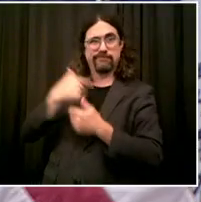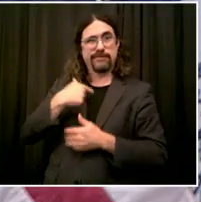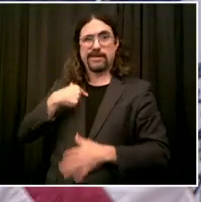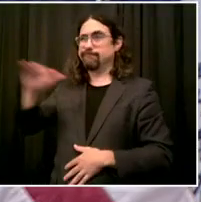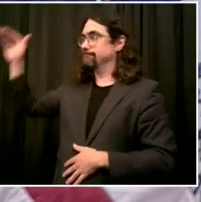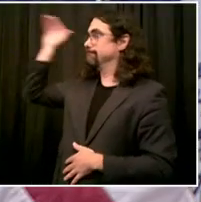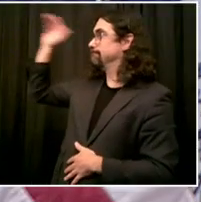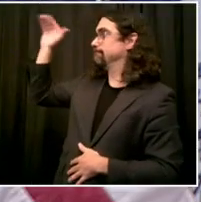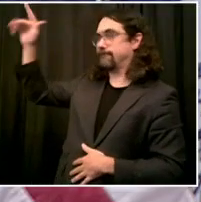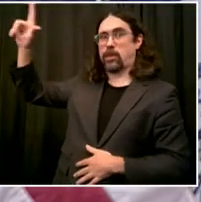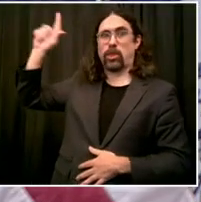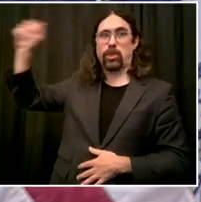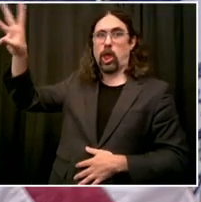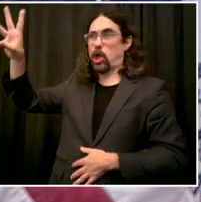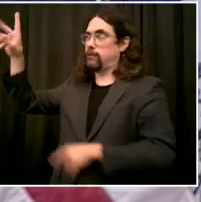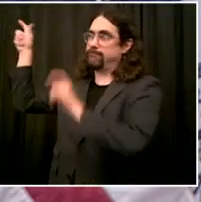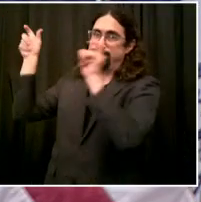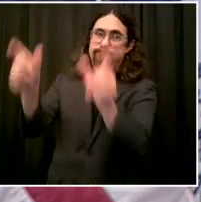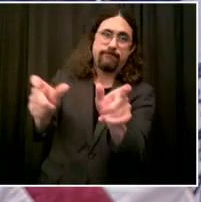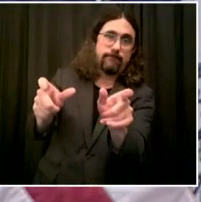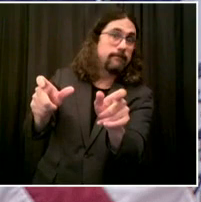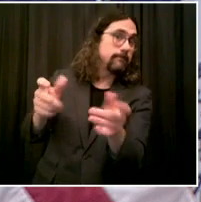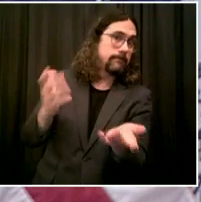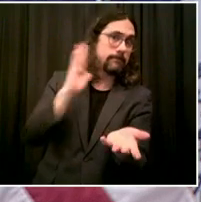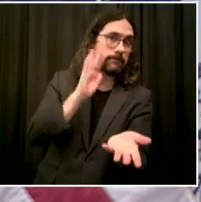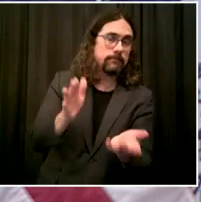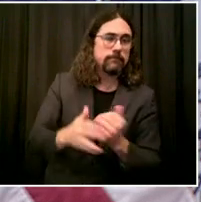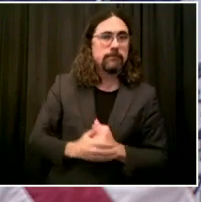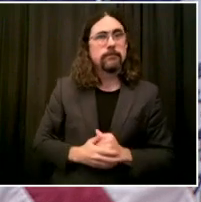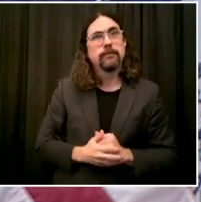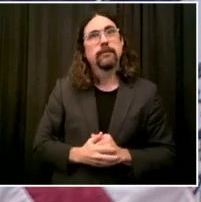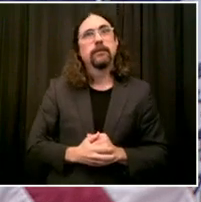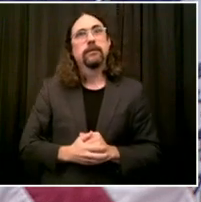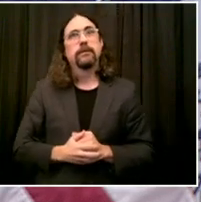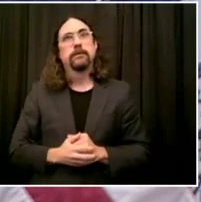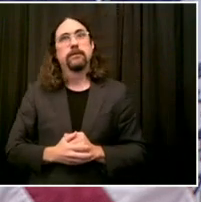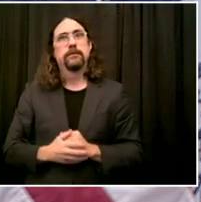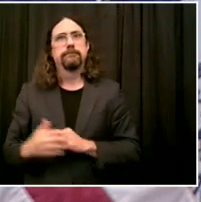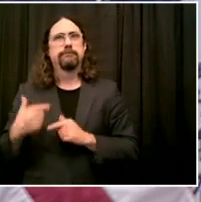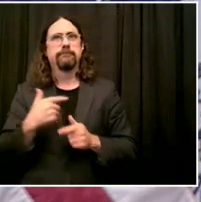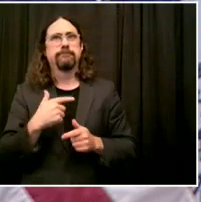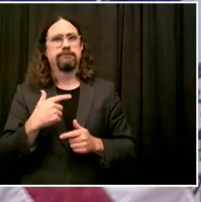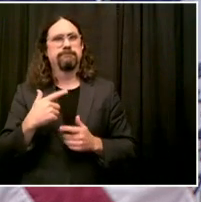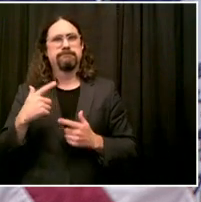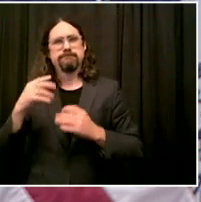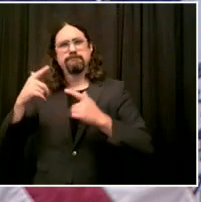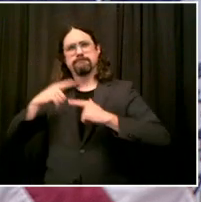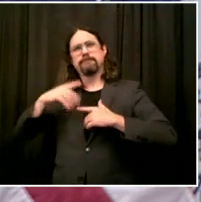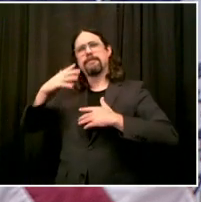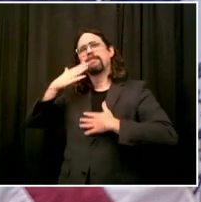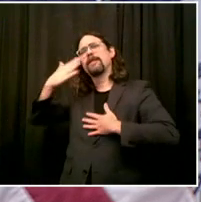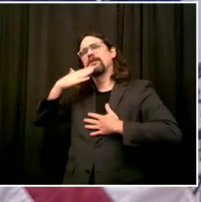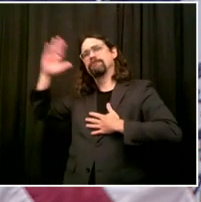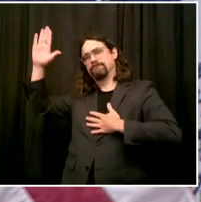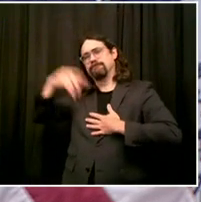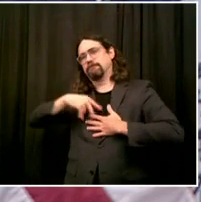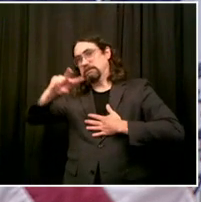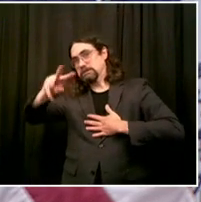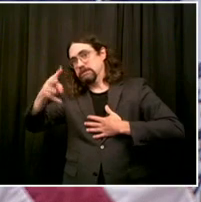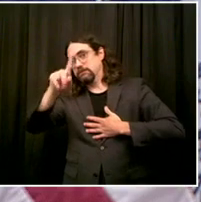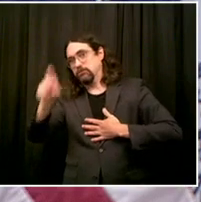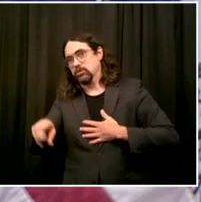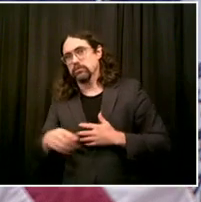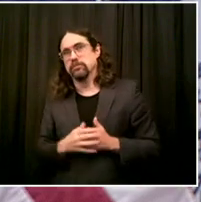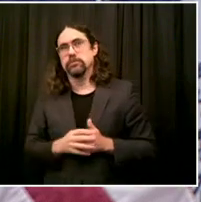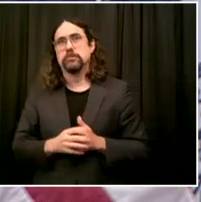Thank you. And my second question, which you were getting at this a bit, but I'm hoping you can detail what exactly a supplier means. Like